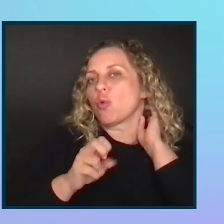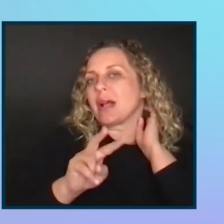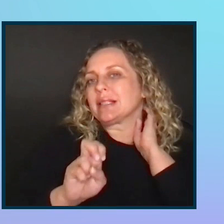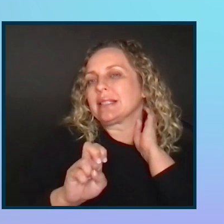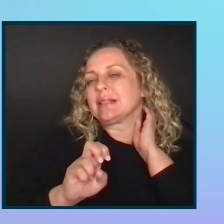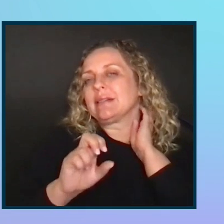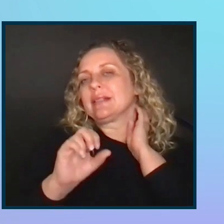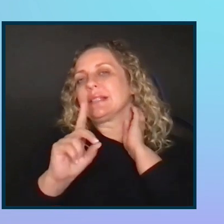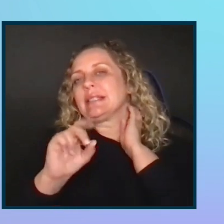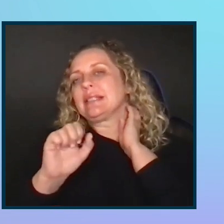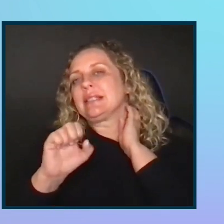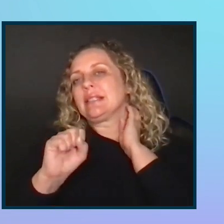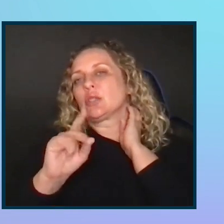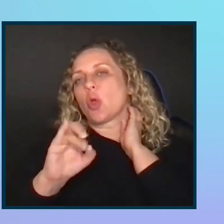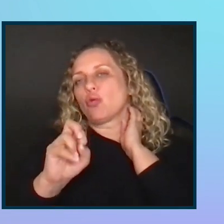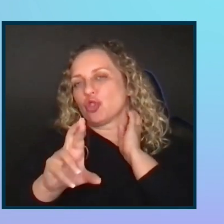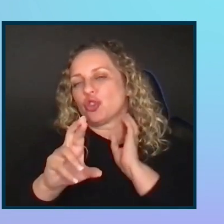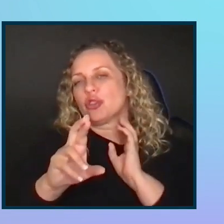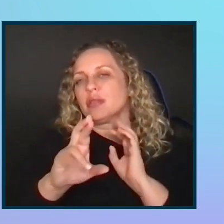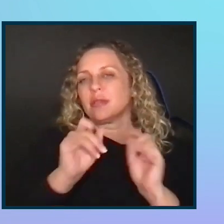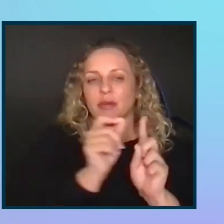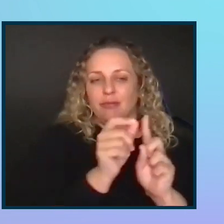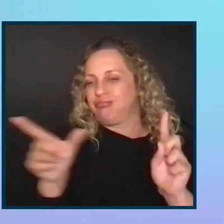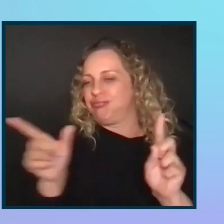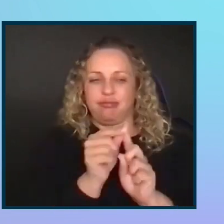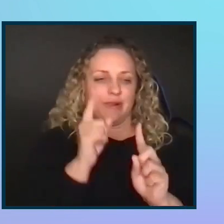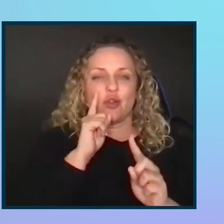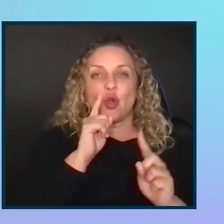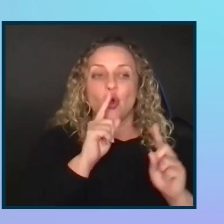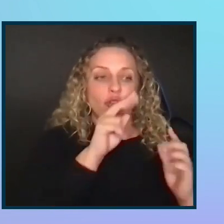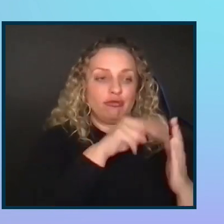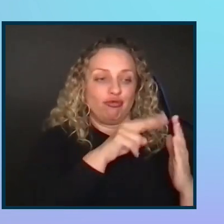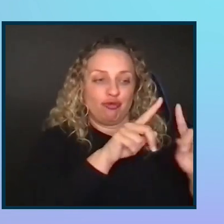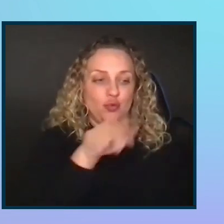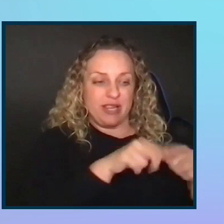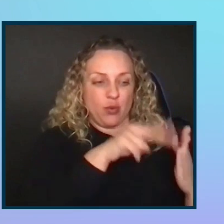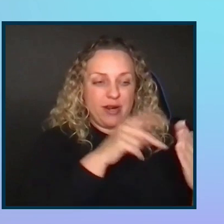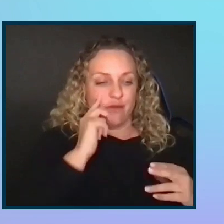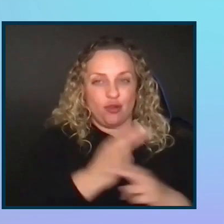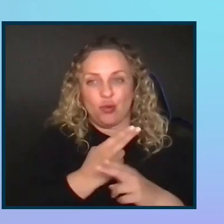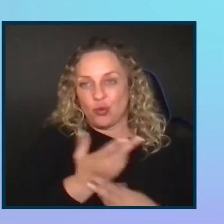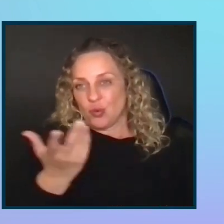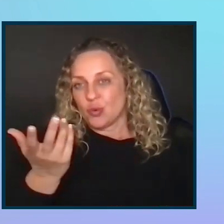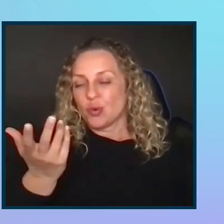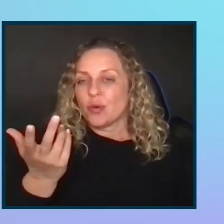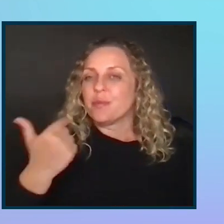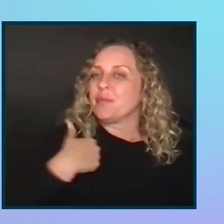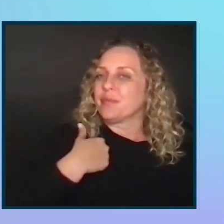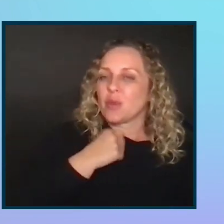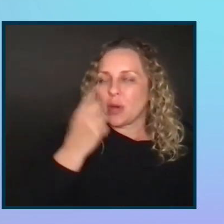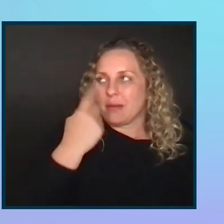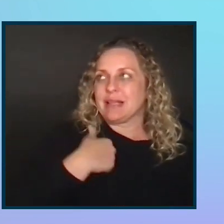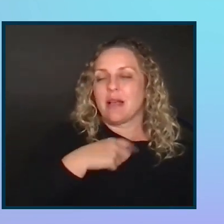that fit in for screen reader users? Okay, so I will say I do not consider myself